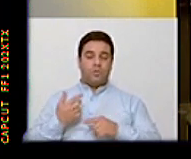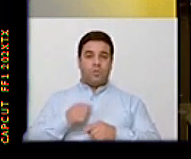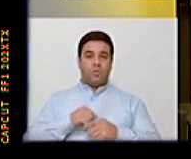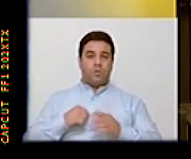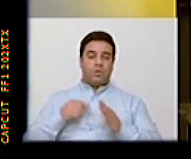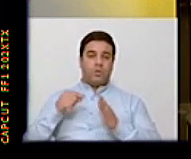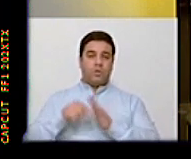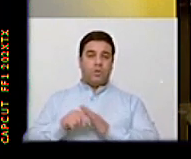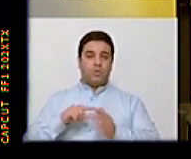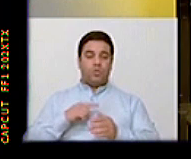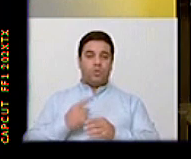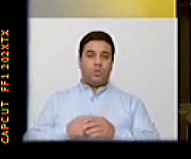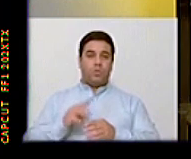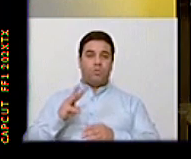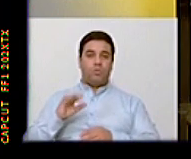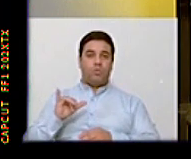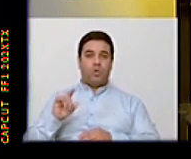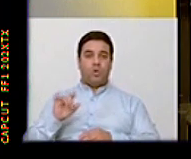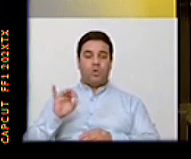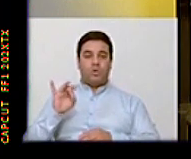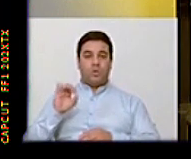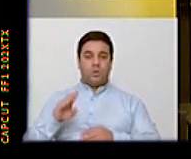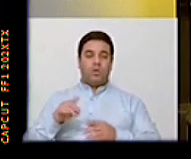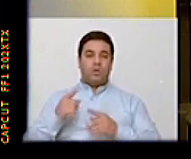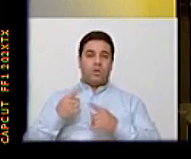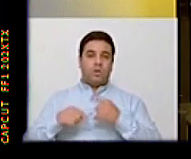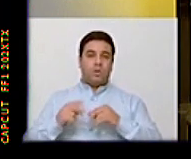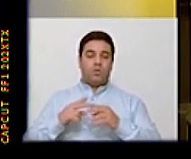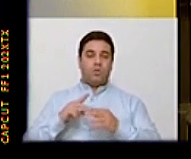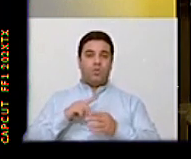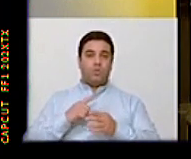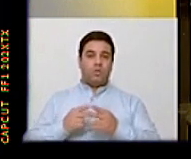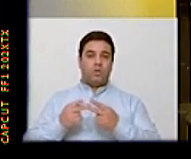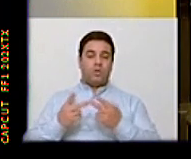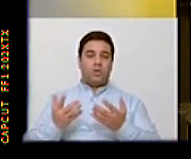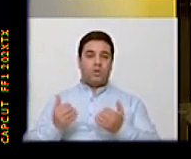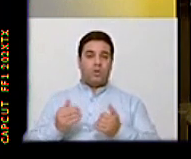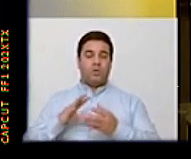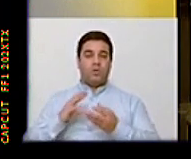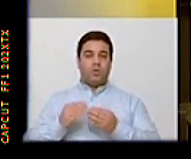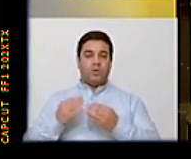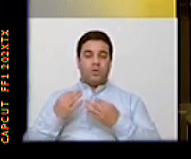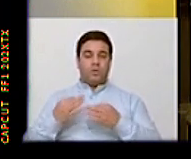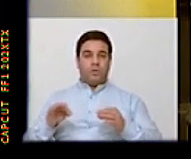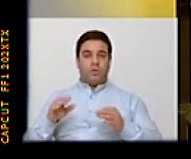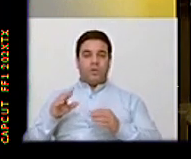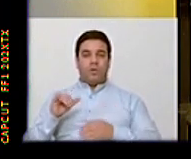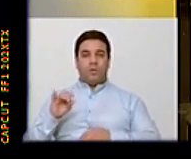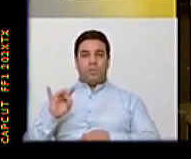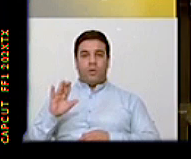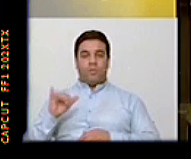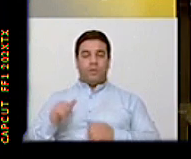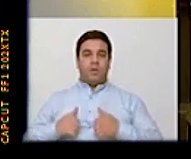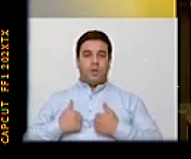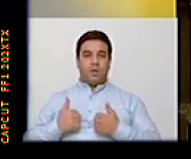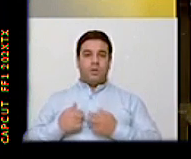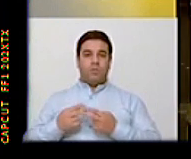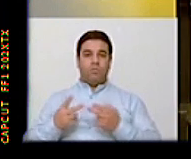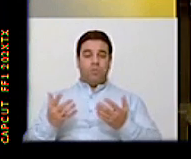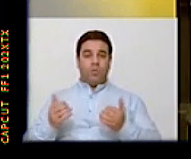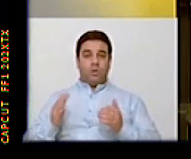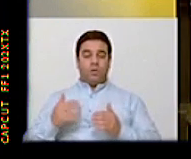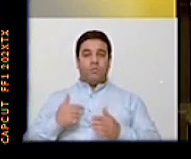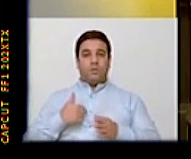kuchlari, ya'ni muvozanat vaziyatiga qaytaruvchi kuchlar hosil qilganligi uchun erkin tebranma harakat qila boshlaydi.